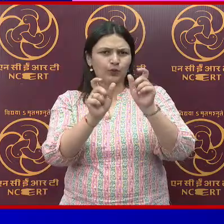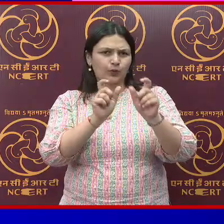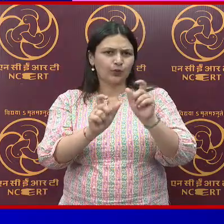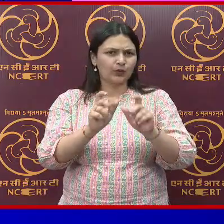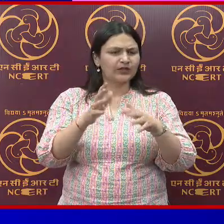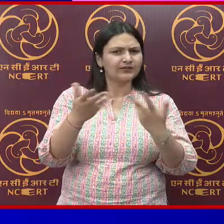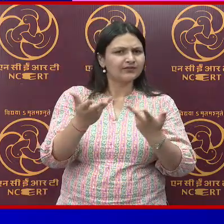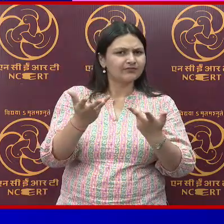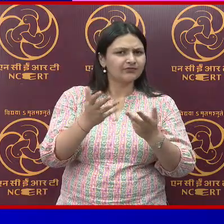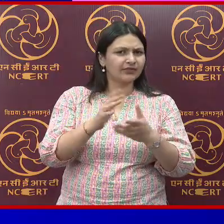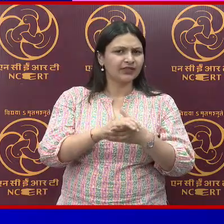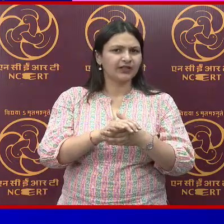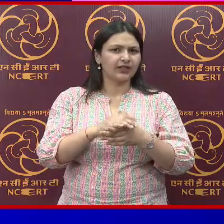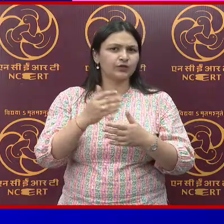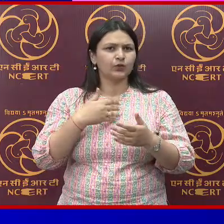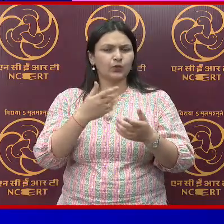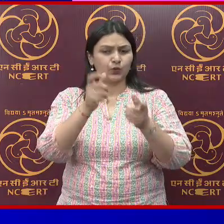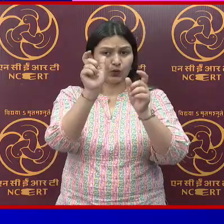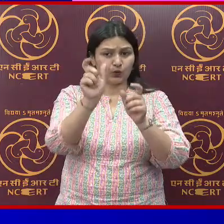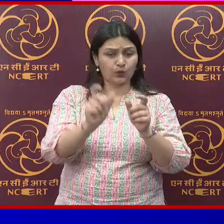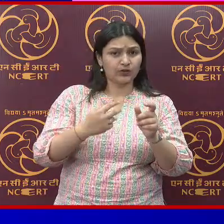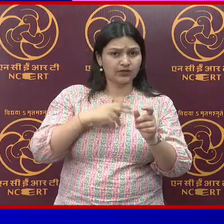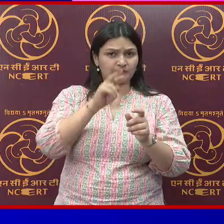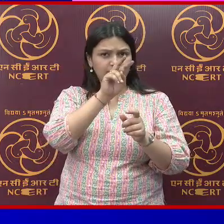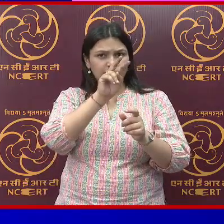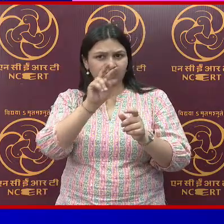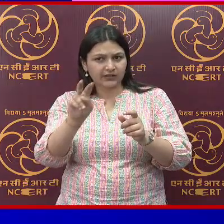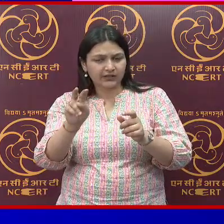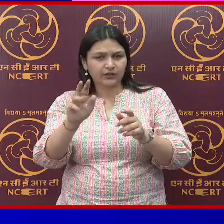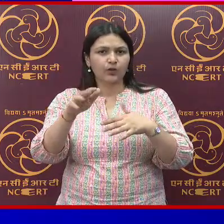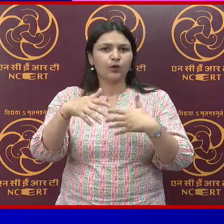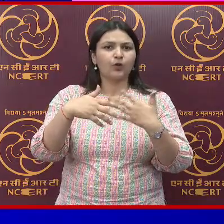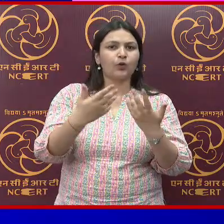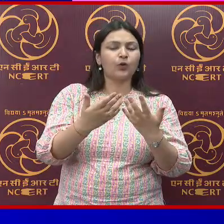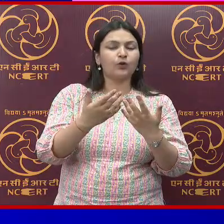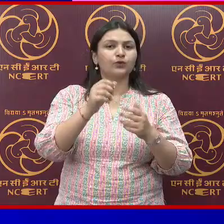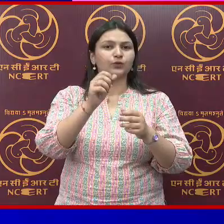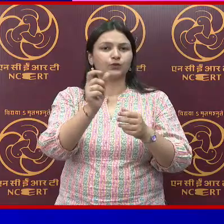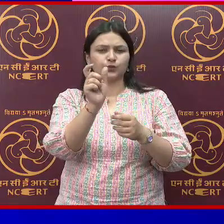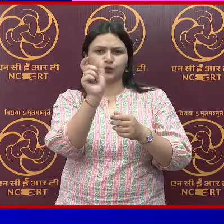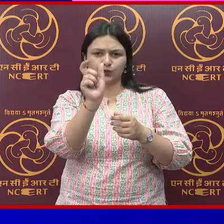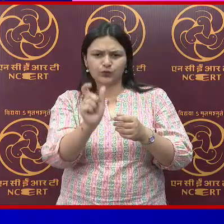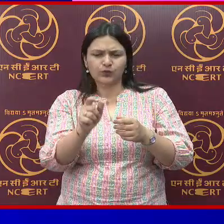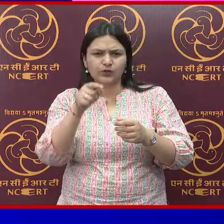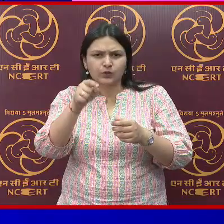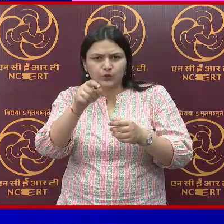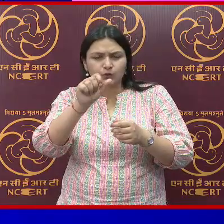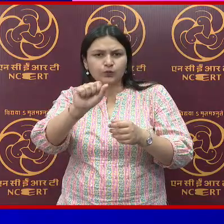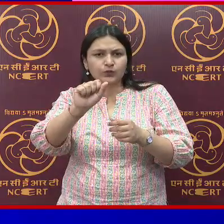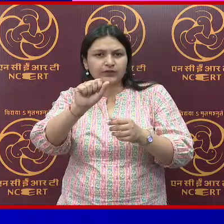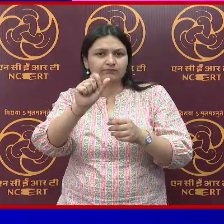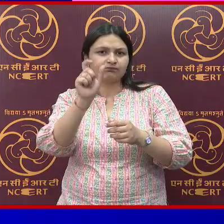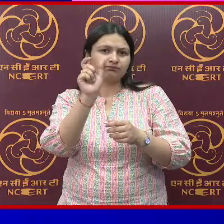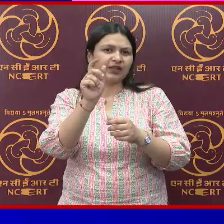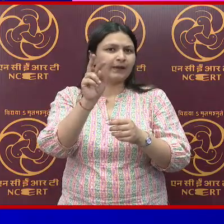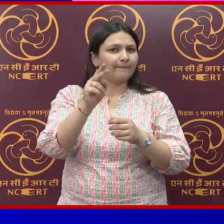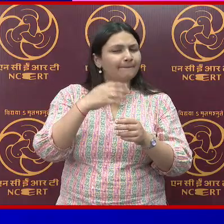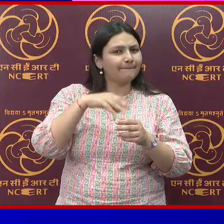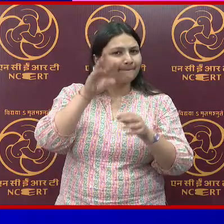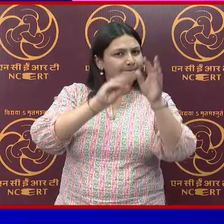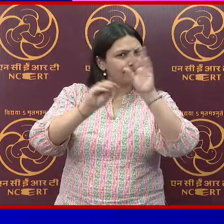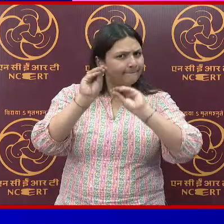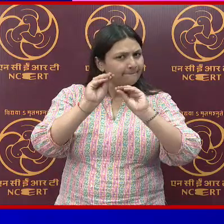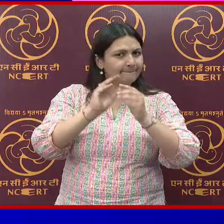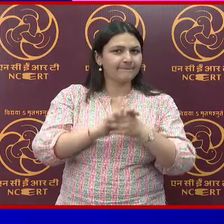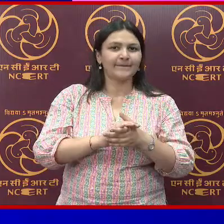which usually we see or we find that their meaning or the depth of that word. Yes. So, sight words